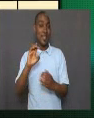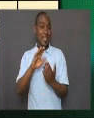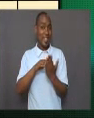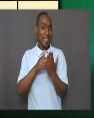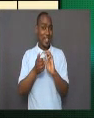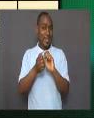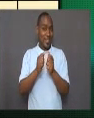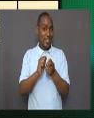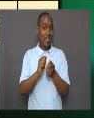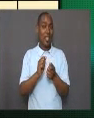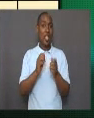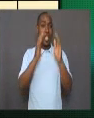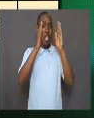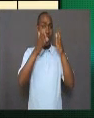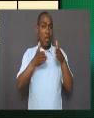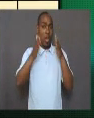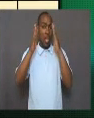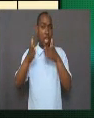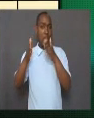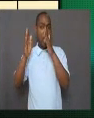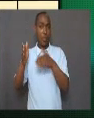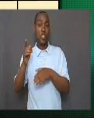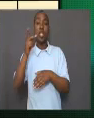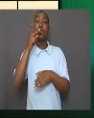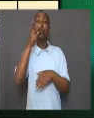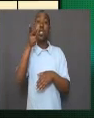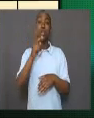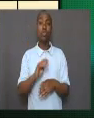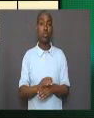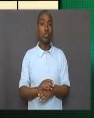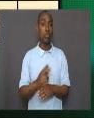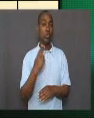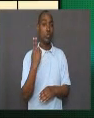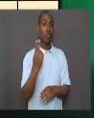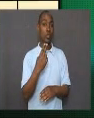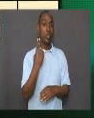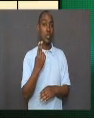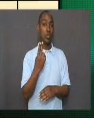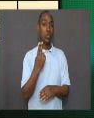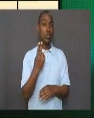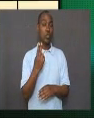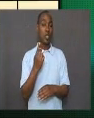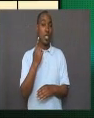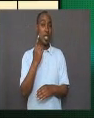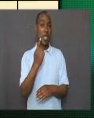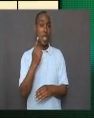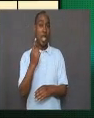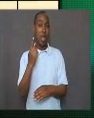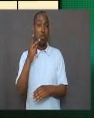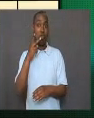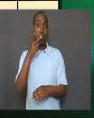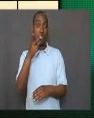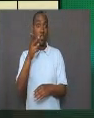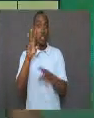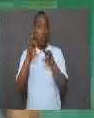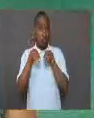one you see on the screen could be used to keep track of the